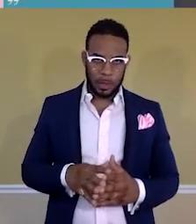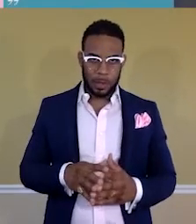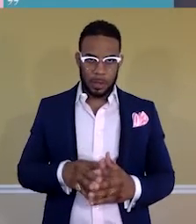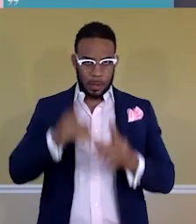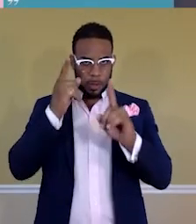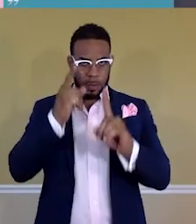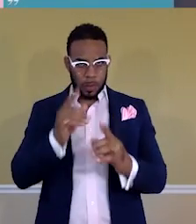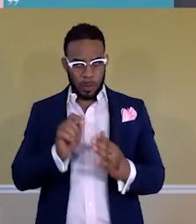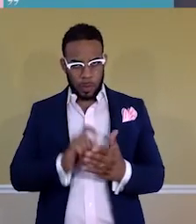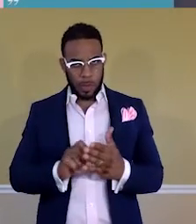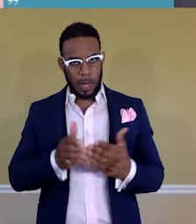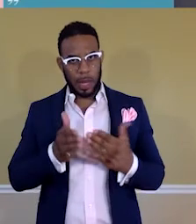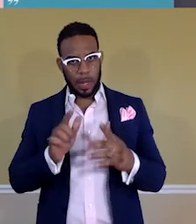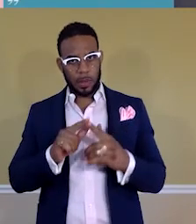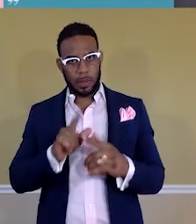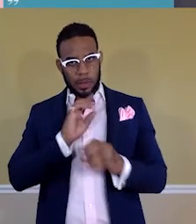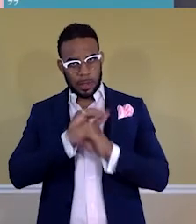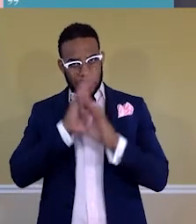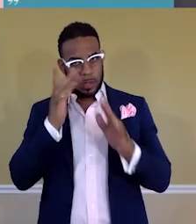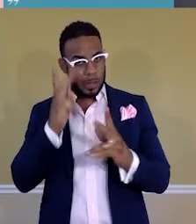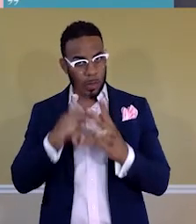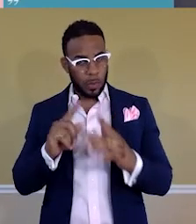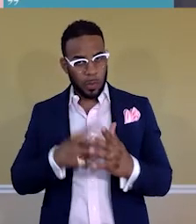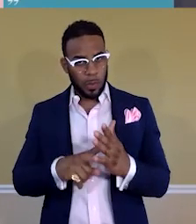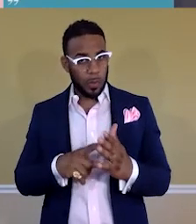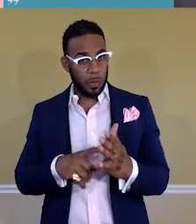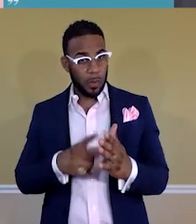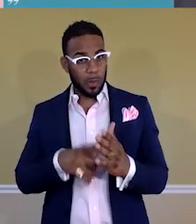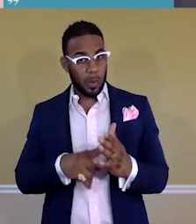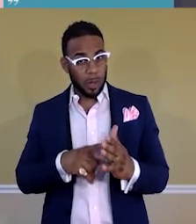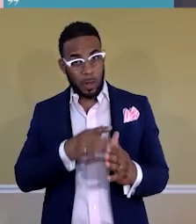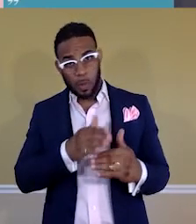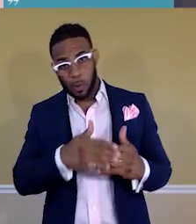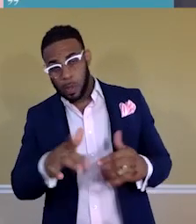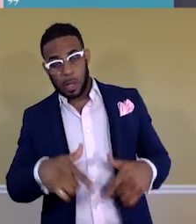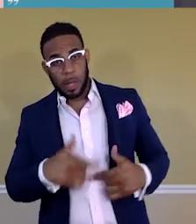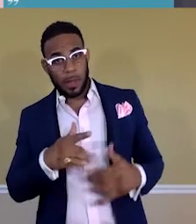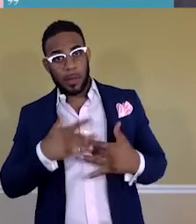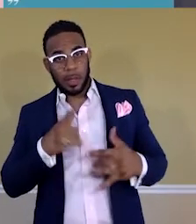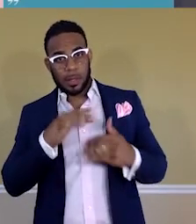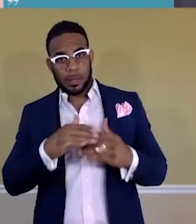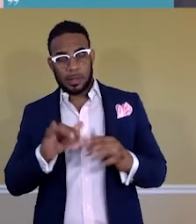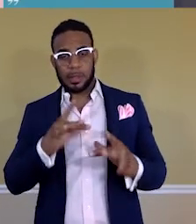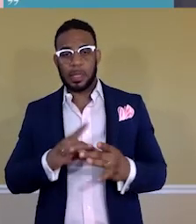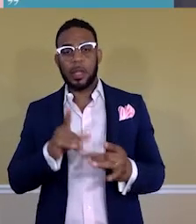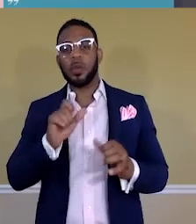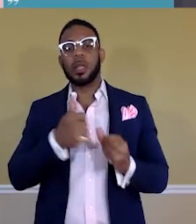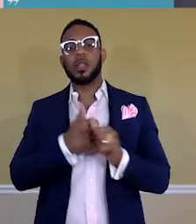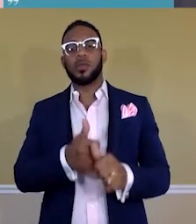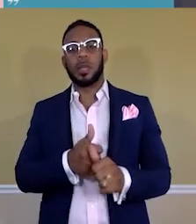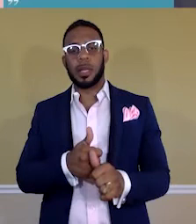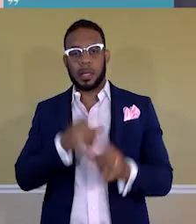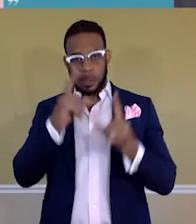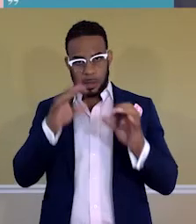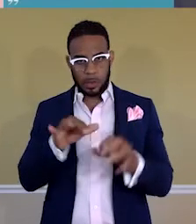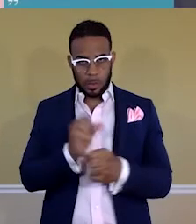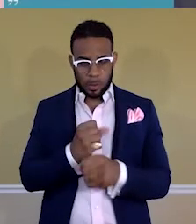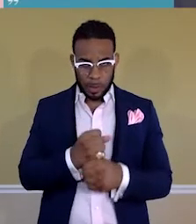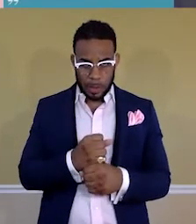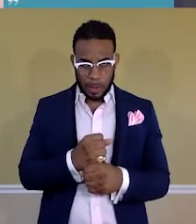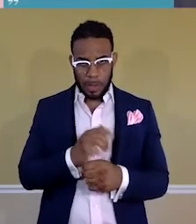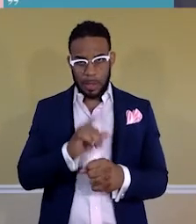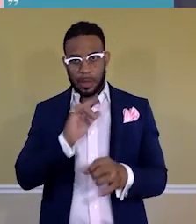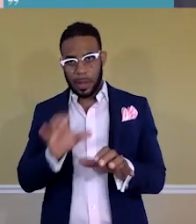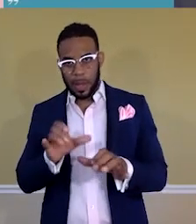bullet journaling allows you to clearly see what the rush of life tends to obscure. You can track the decisions you made and